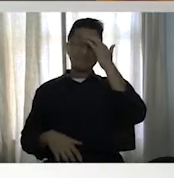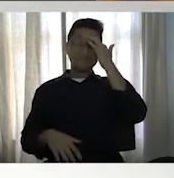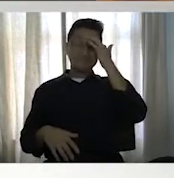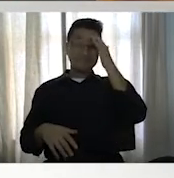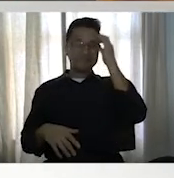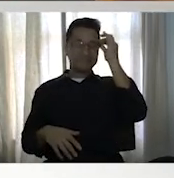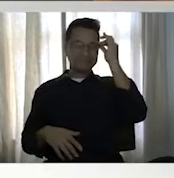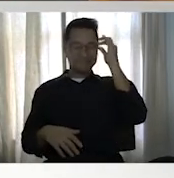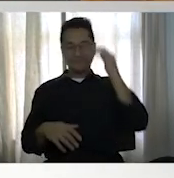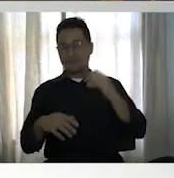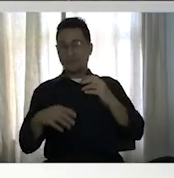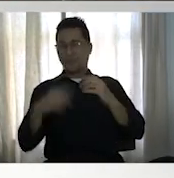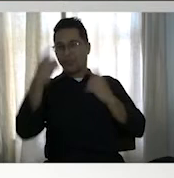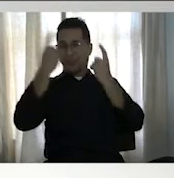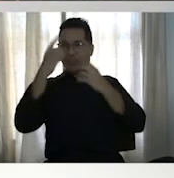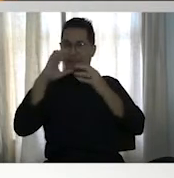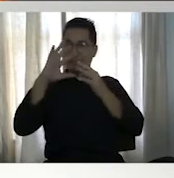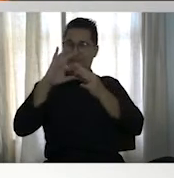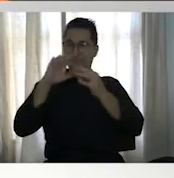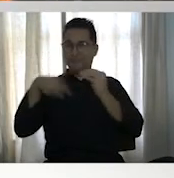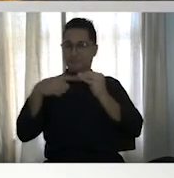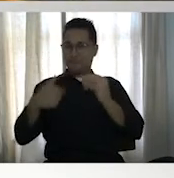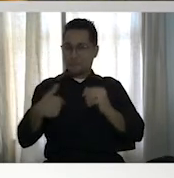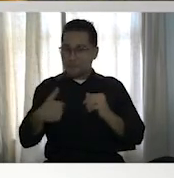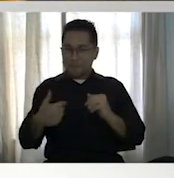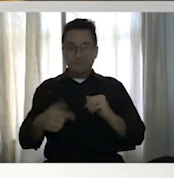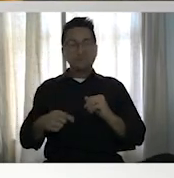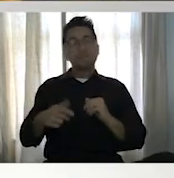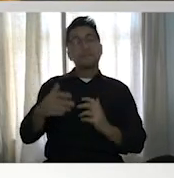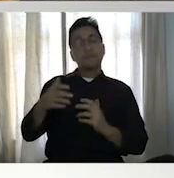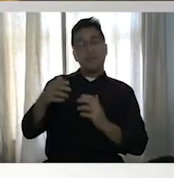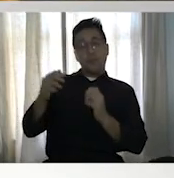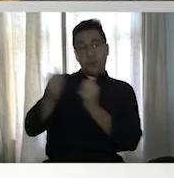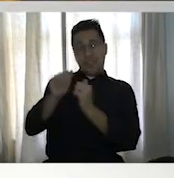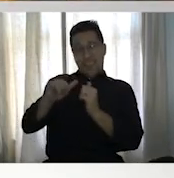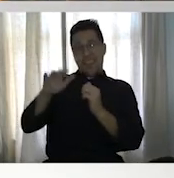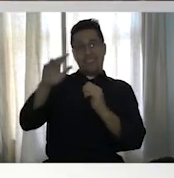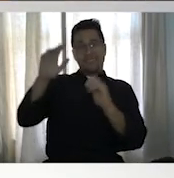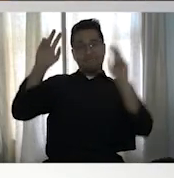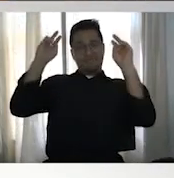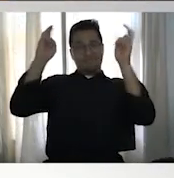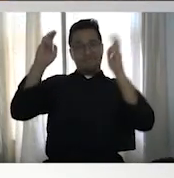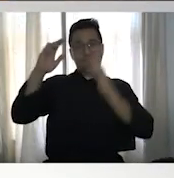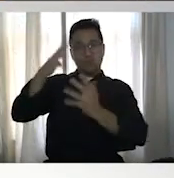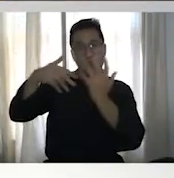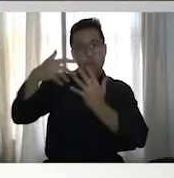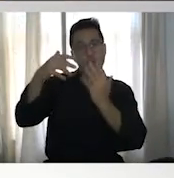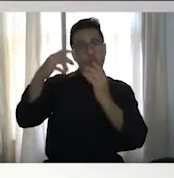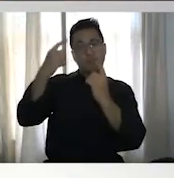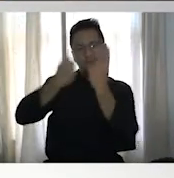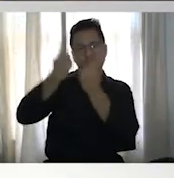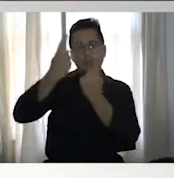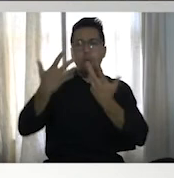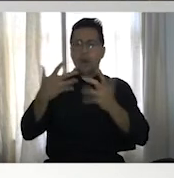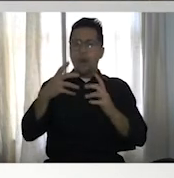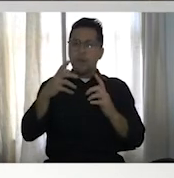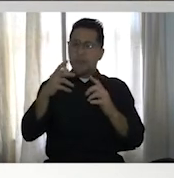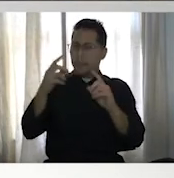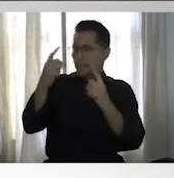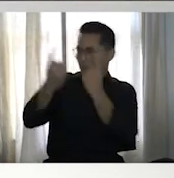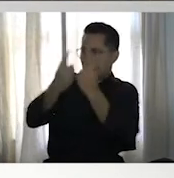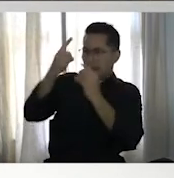me. So with social thinking, we want to teach our students to think about other people.